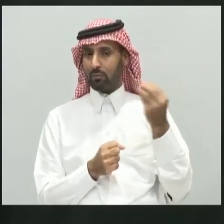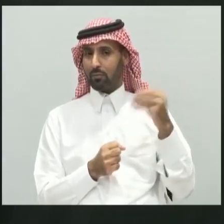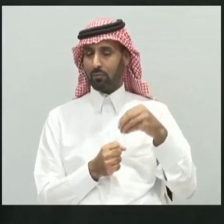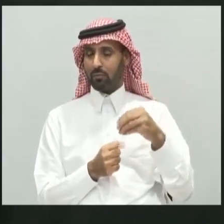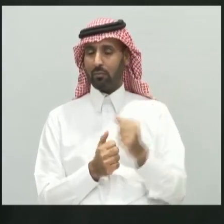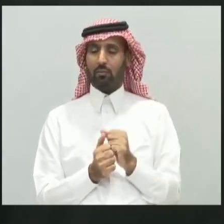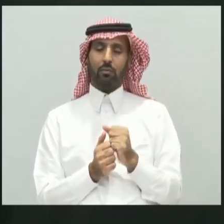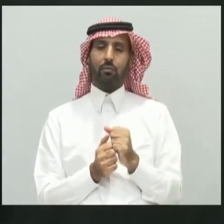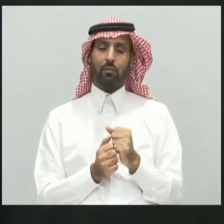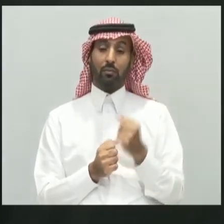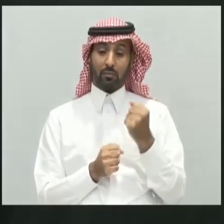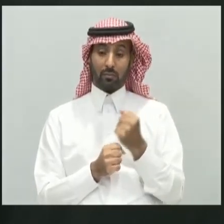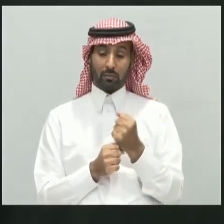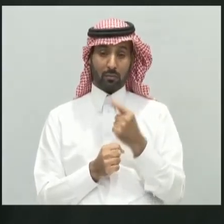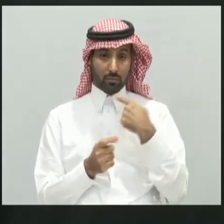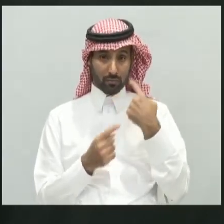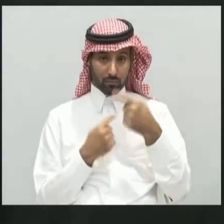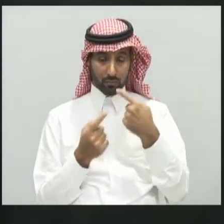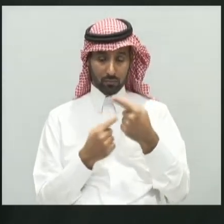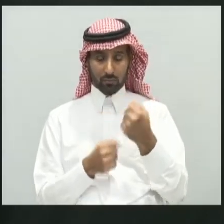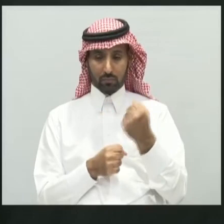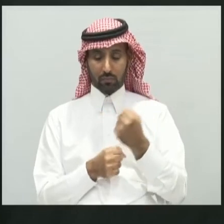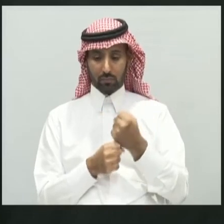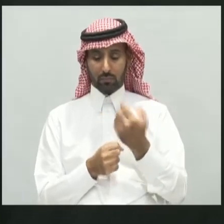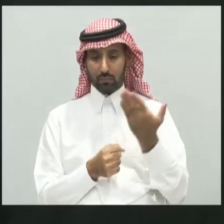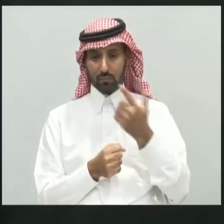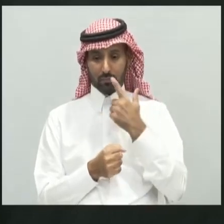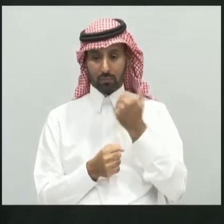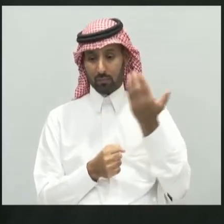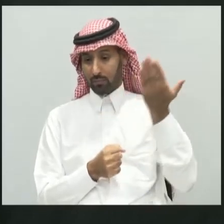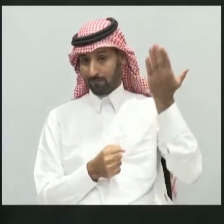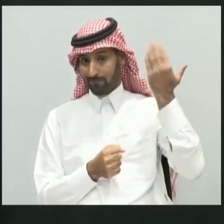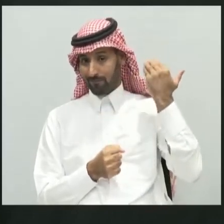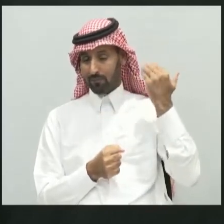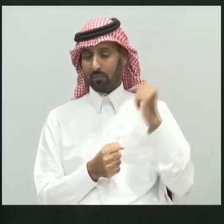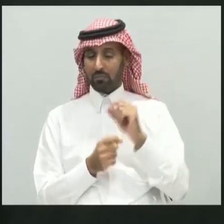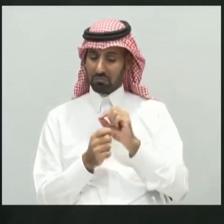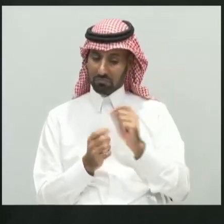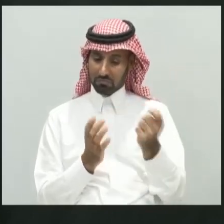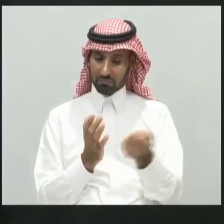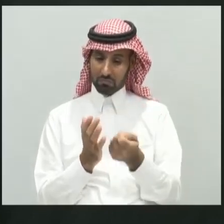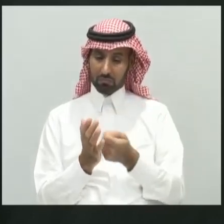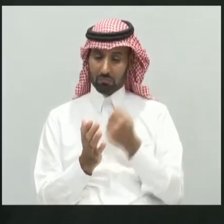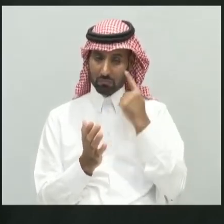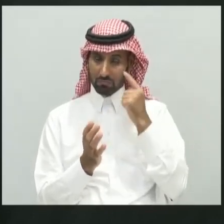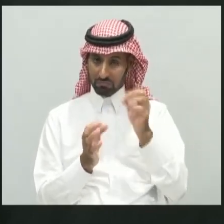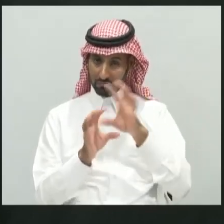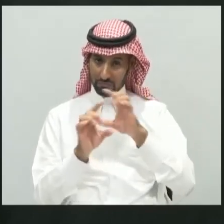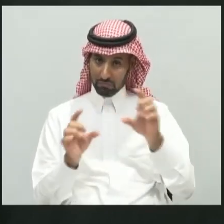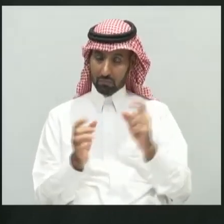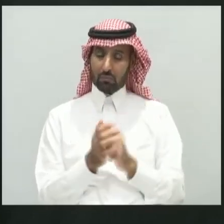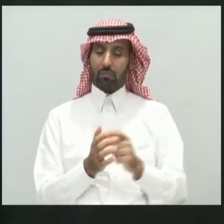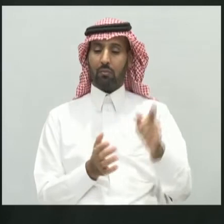To talk about past events. We learned how to write a regular sentence, how to write